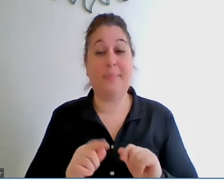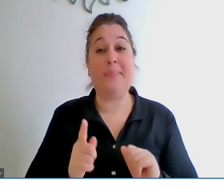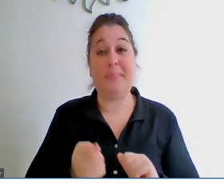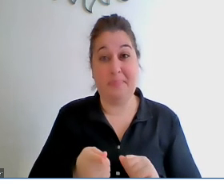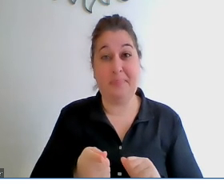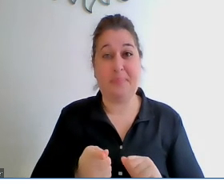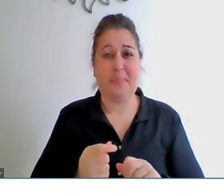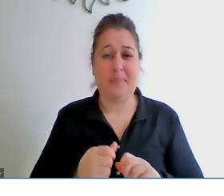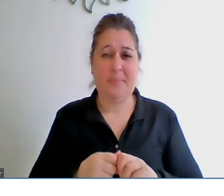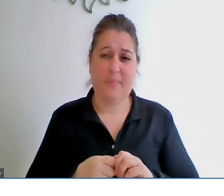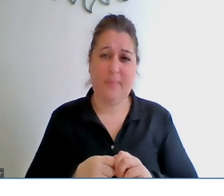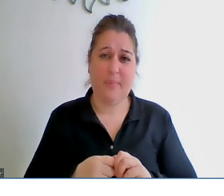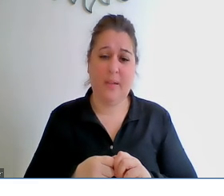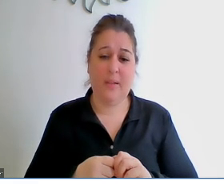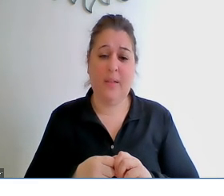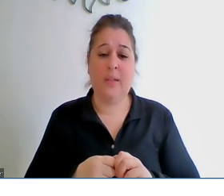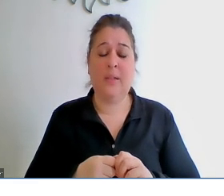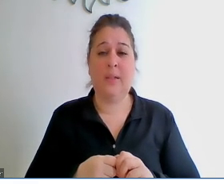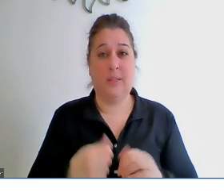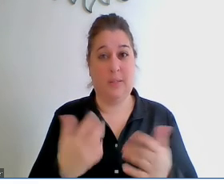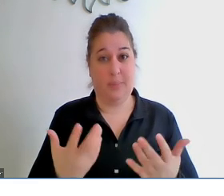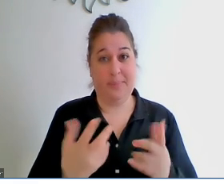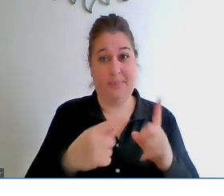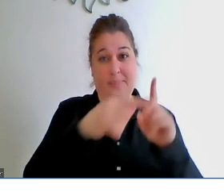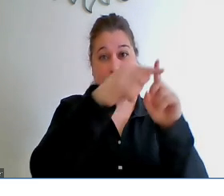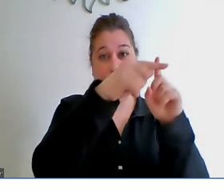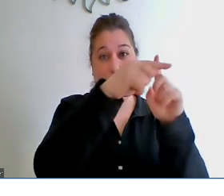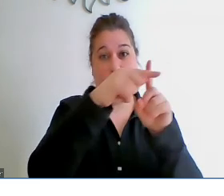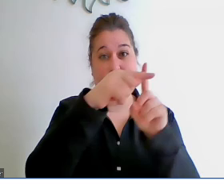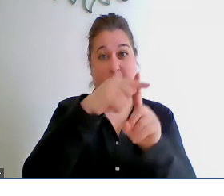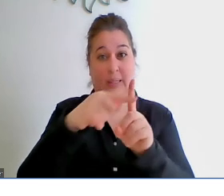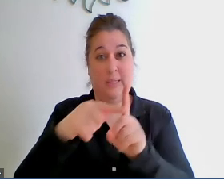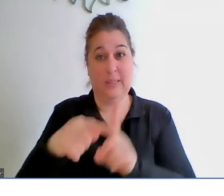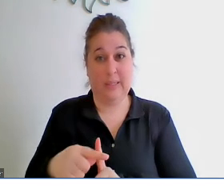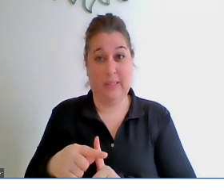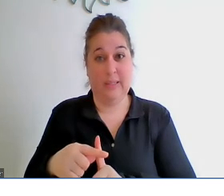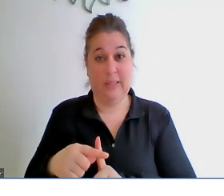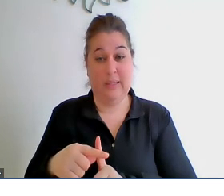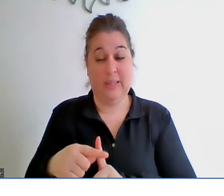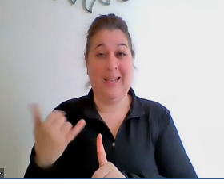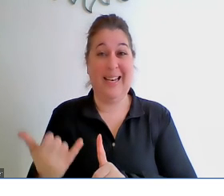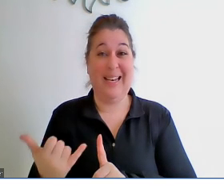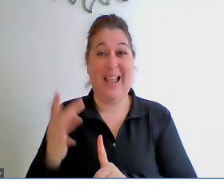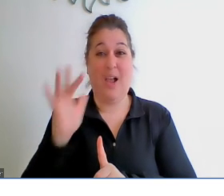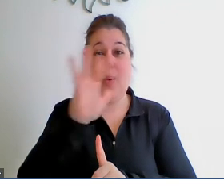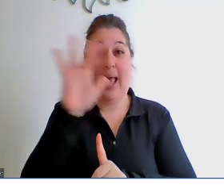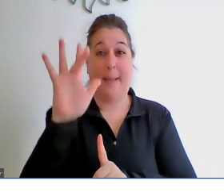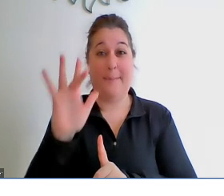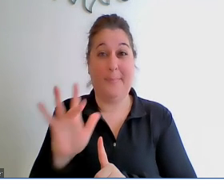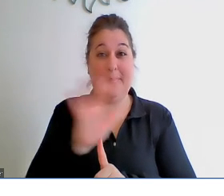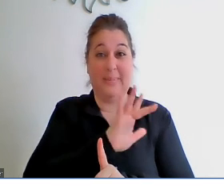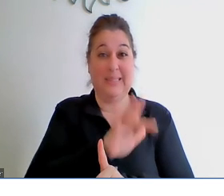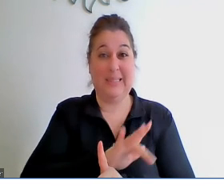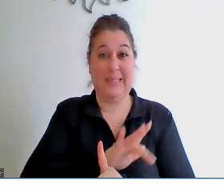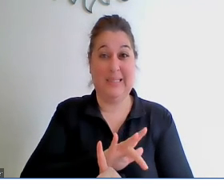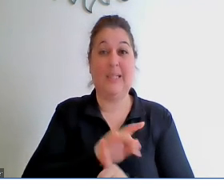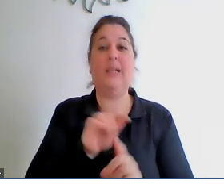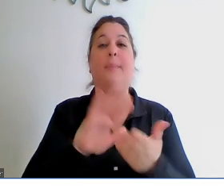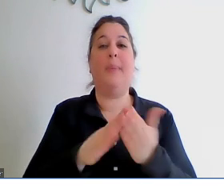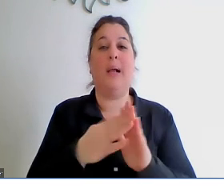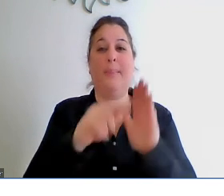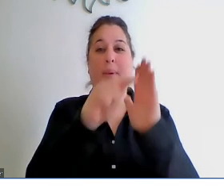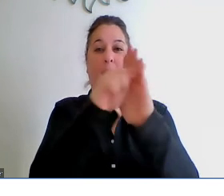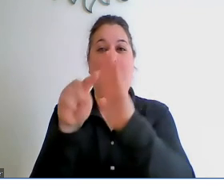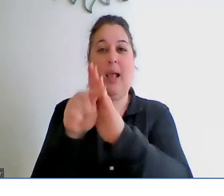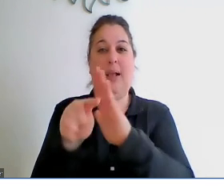You're showing your work. You're going to put positives going down diagonally. Then you are going to put negatives in